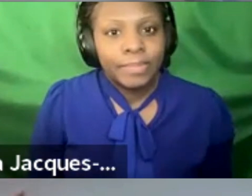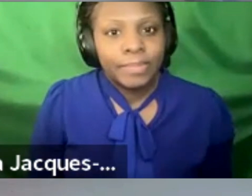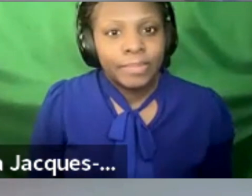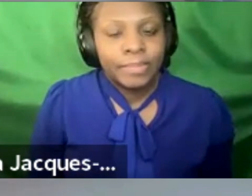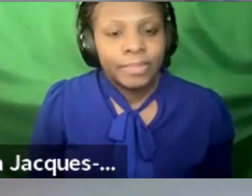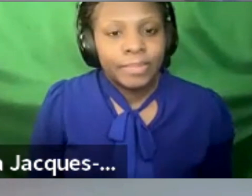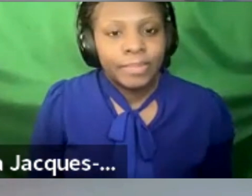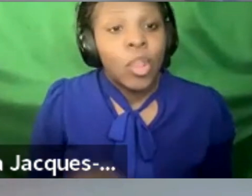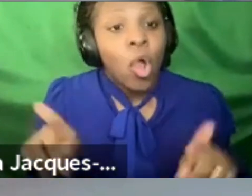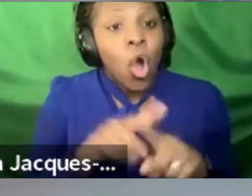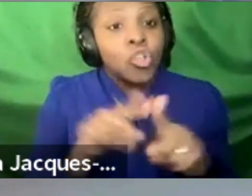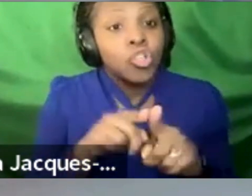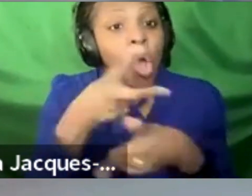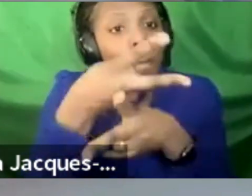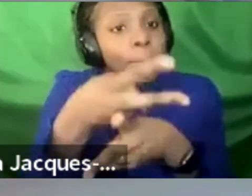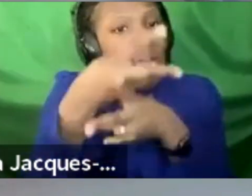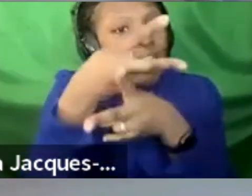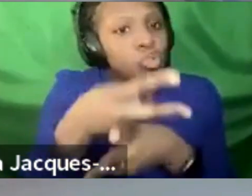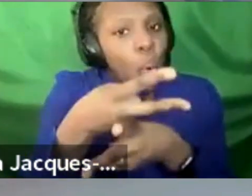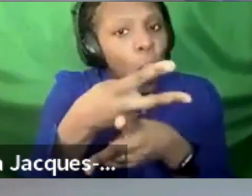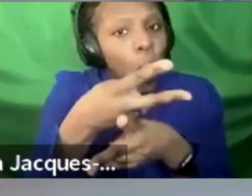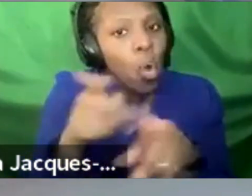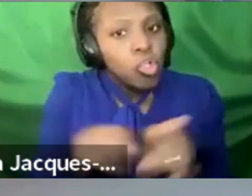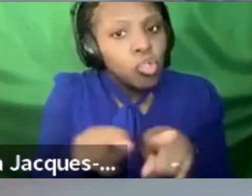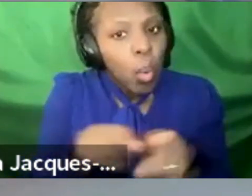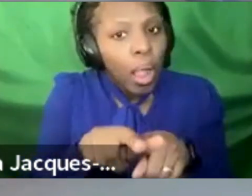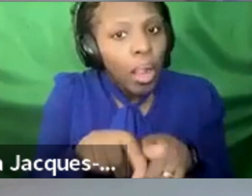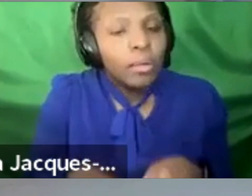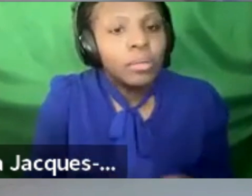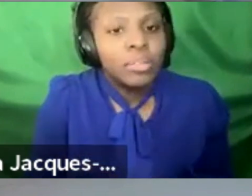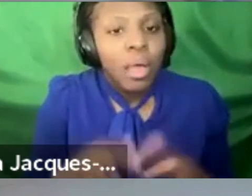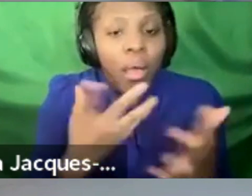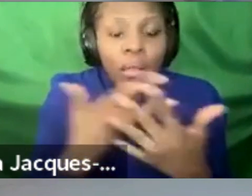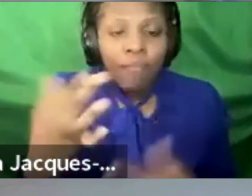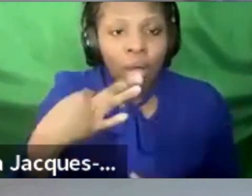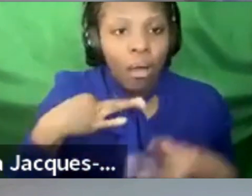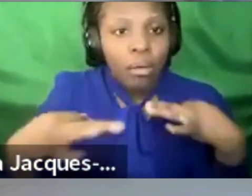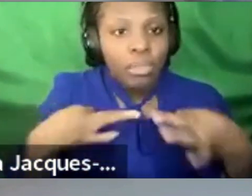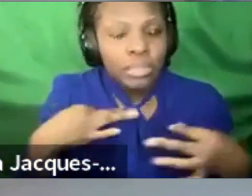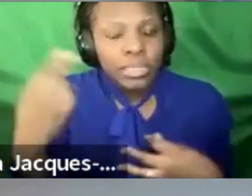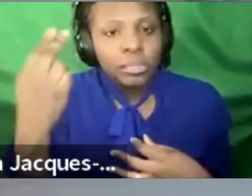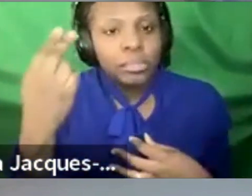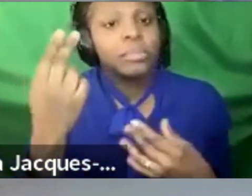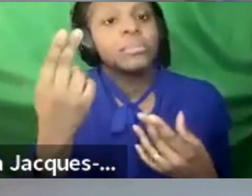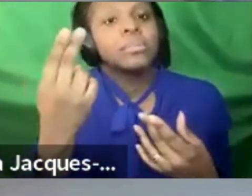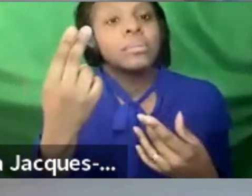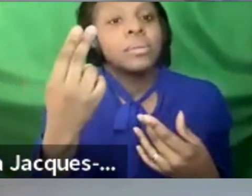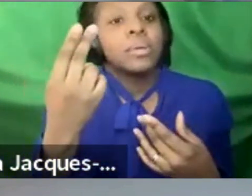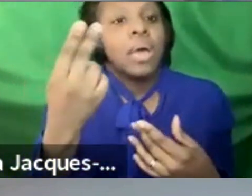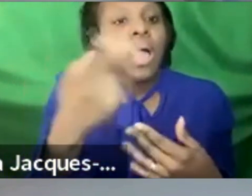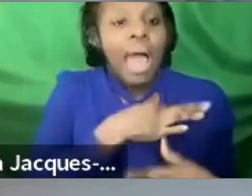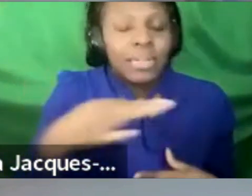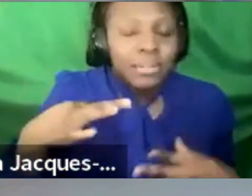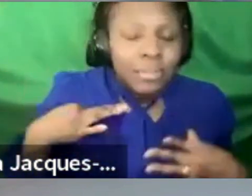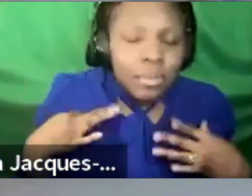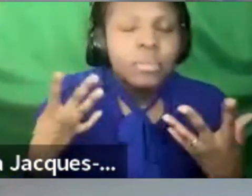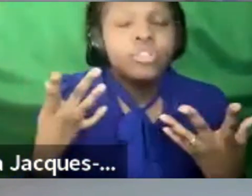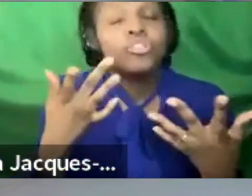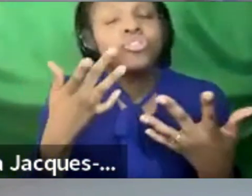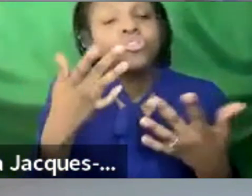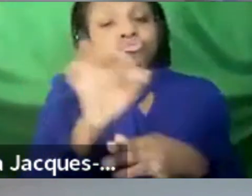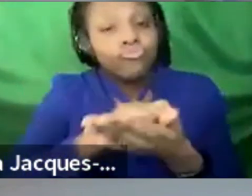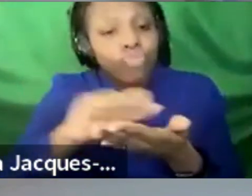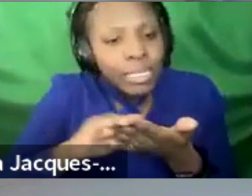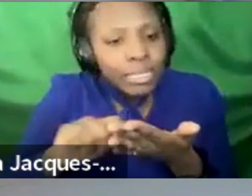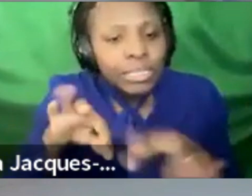I'm also a mentor. I get to mentor lots of artists, particularly actors and writers and directors, and